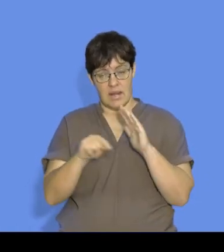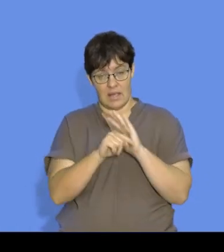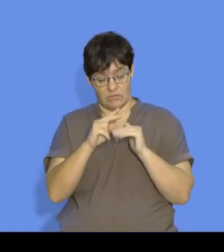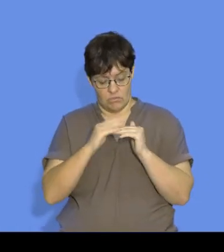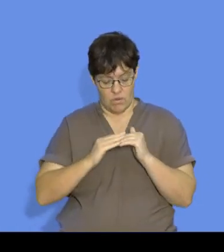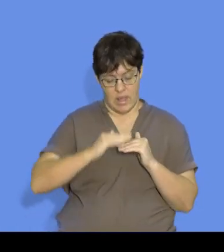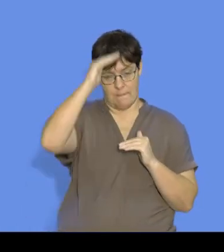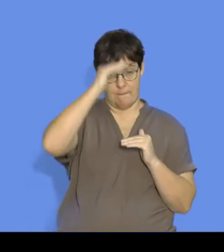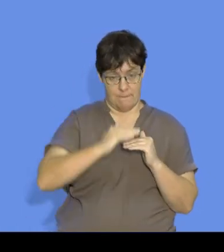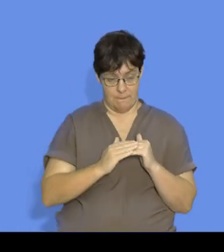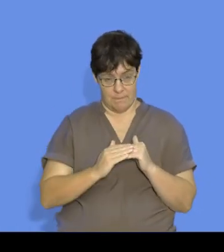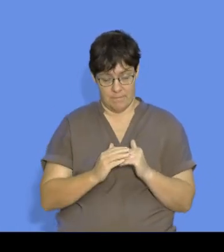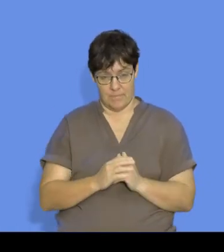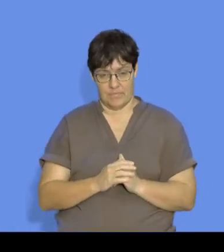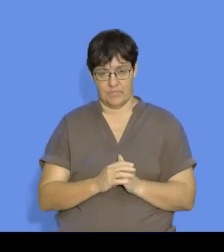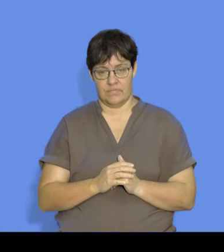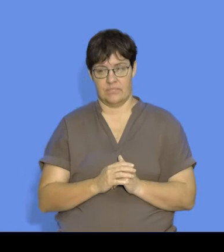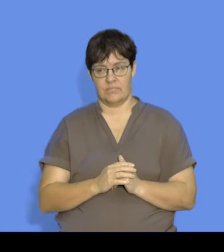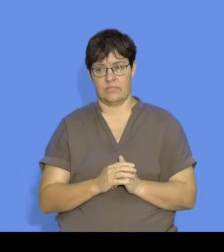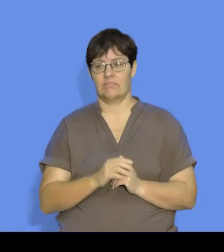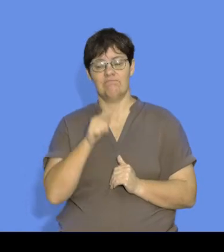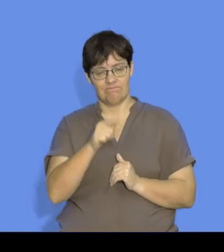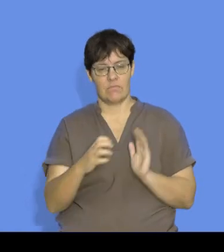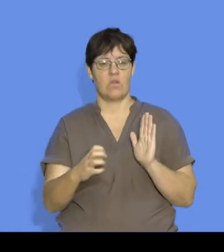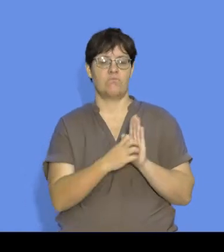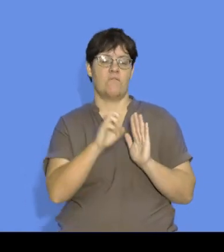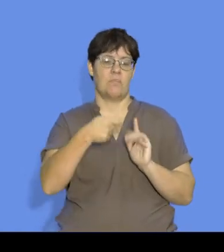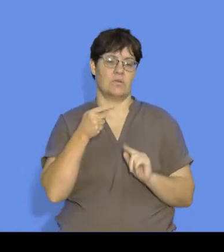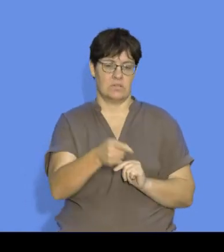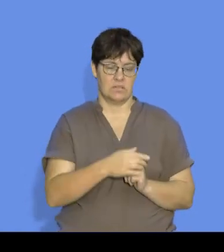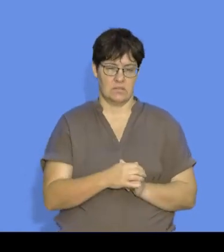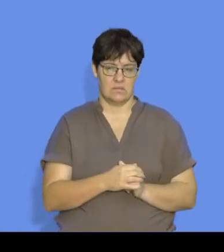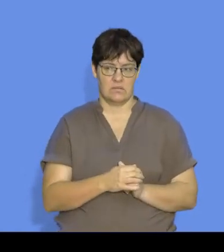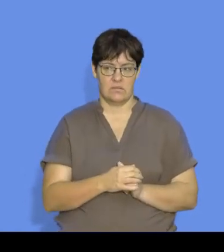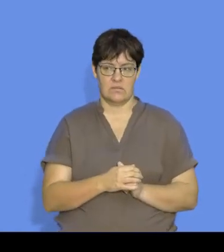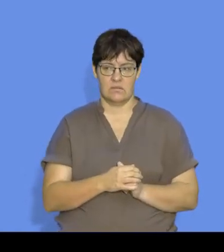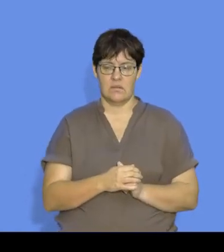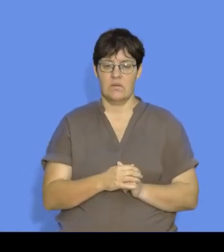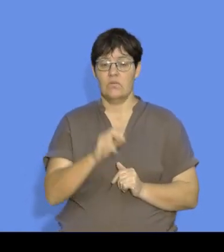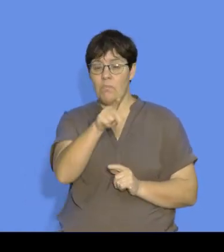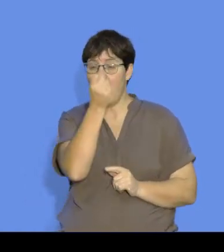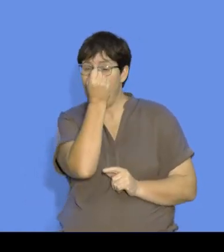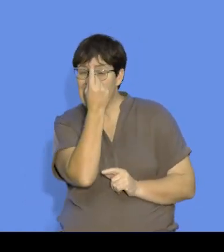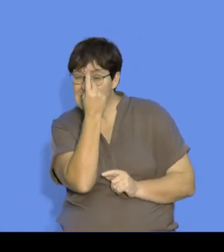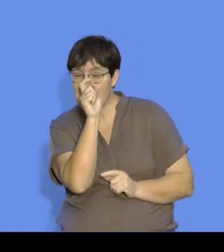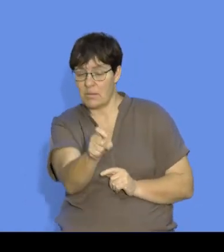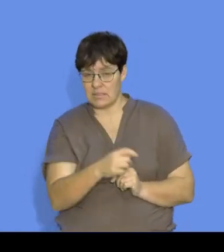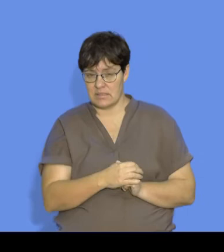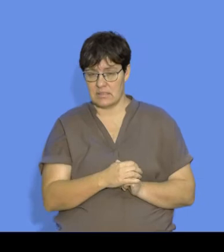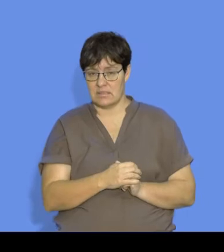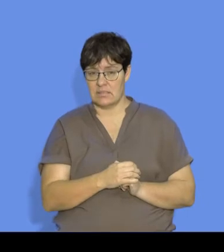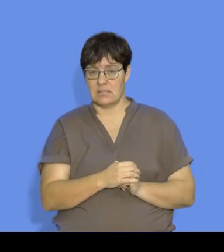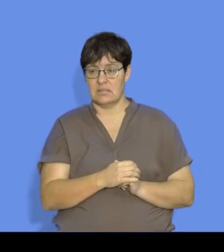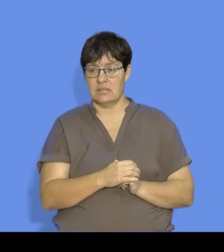than -2, and that will be what this graph is all about. So we need to understand that